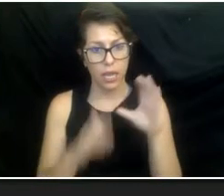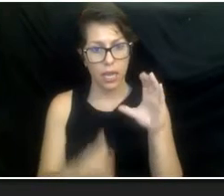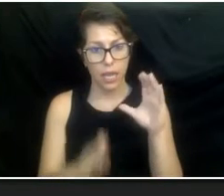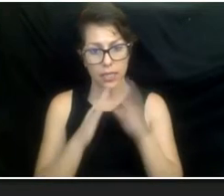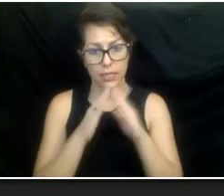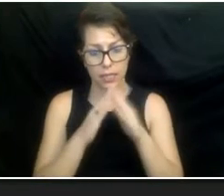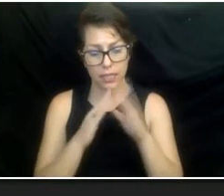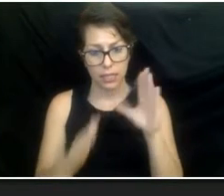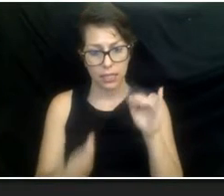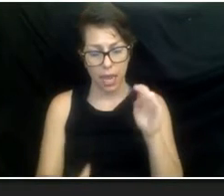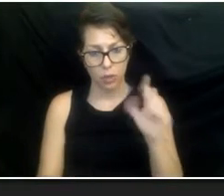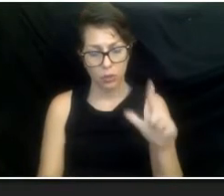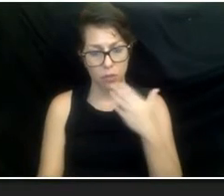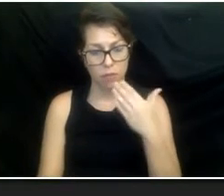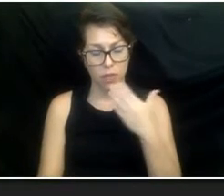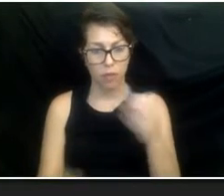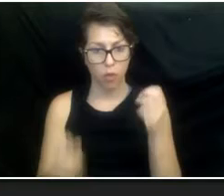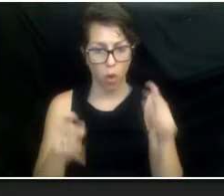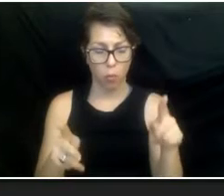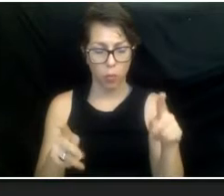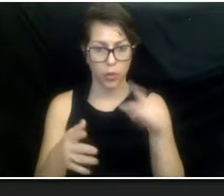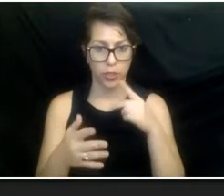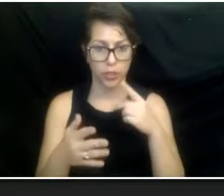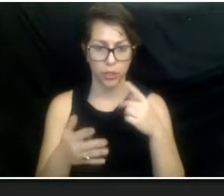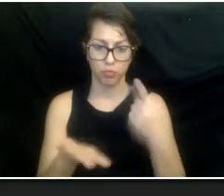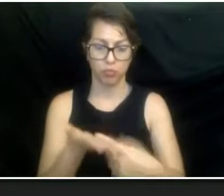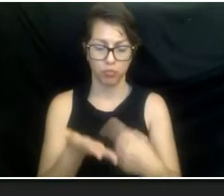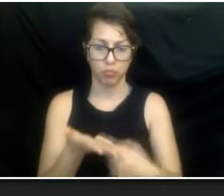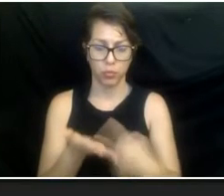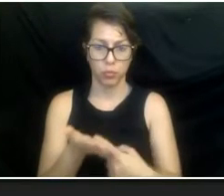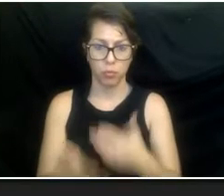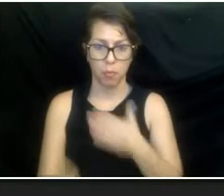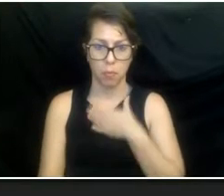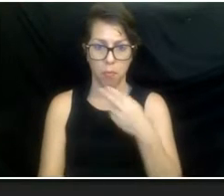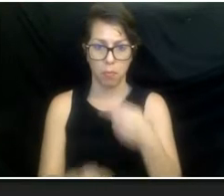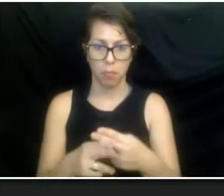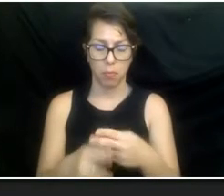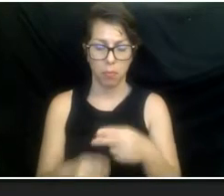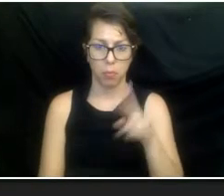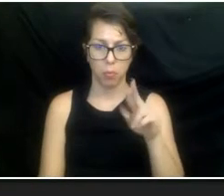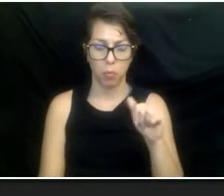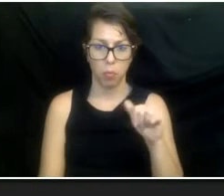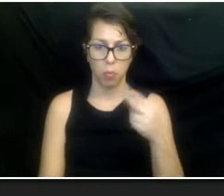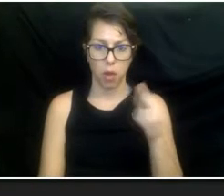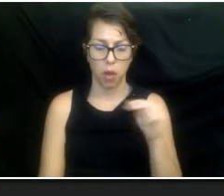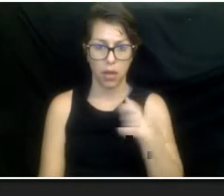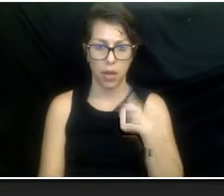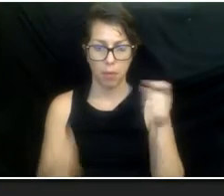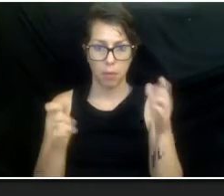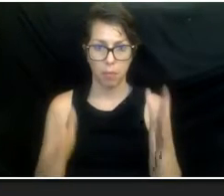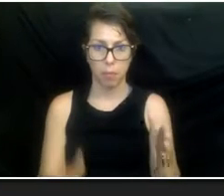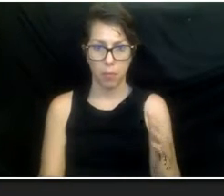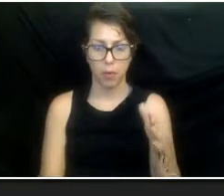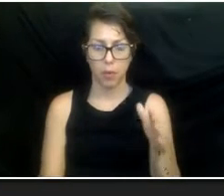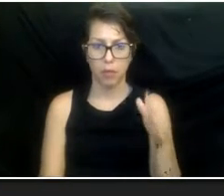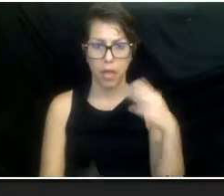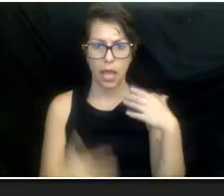here today as a culturally specific gender based violence organization with over three decades of